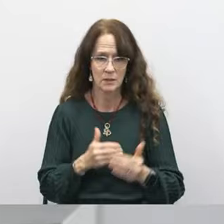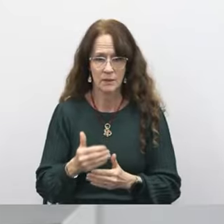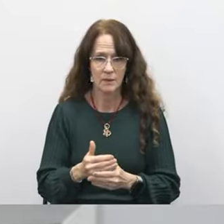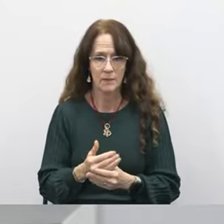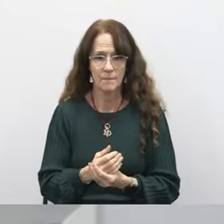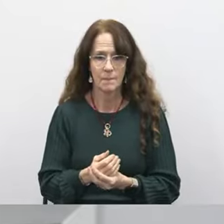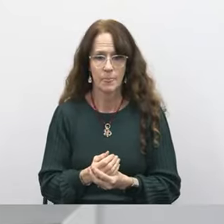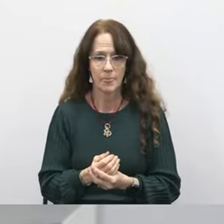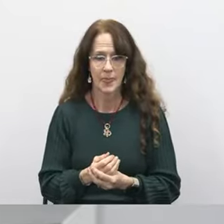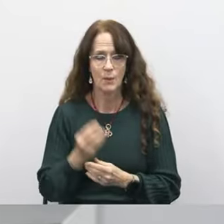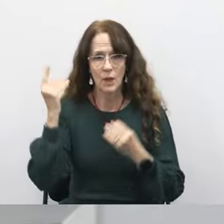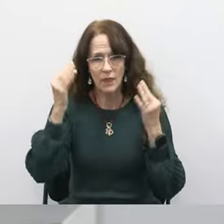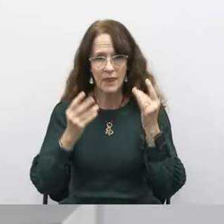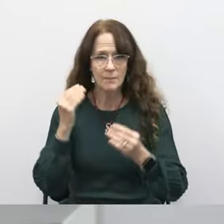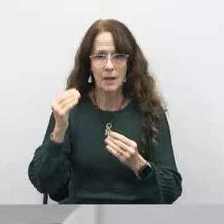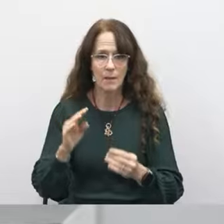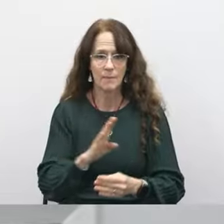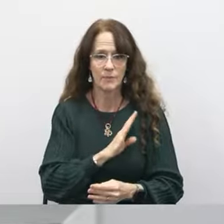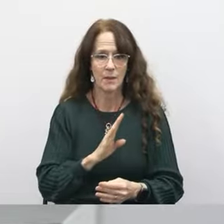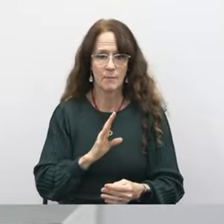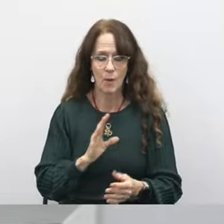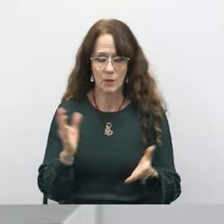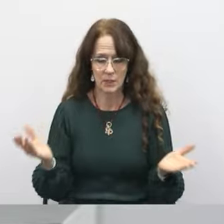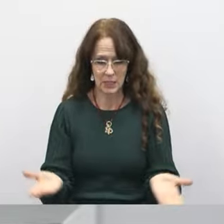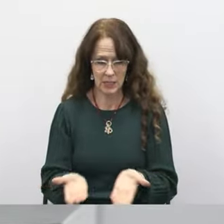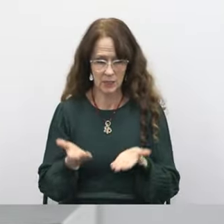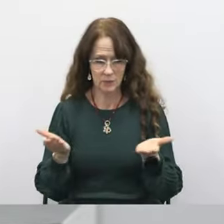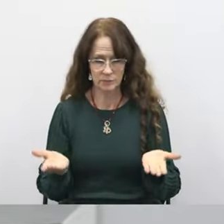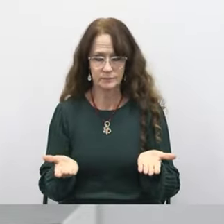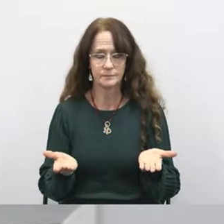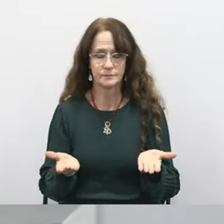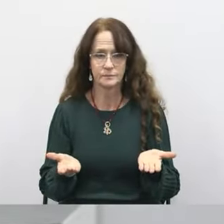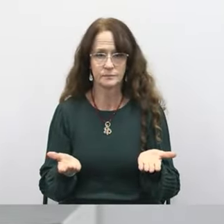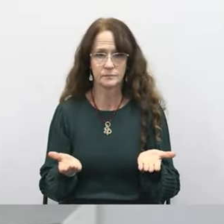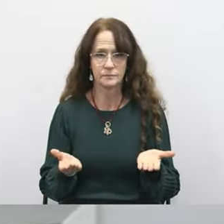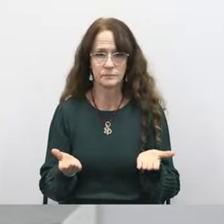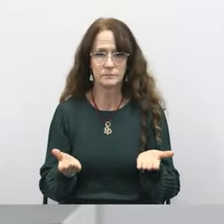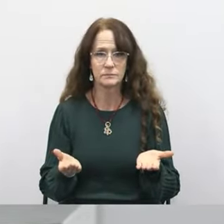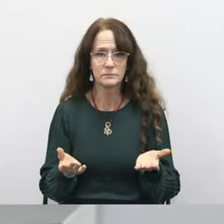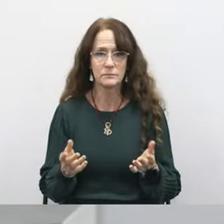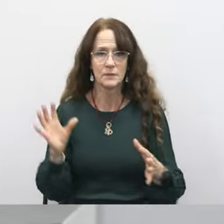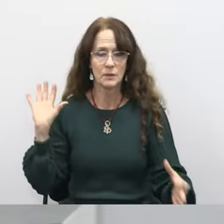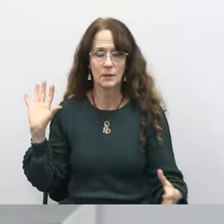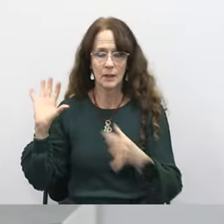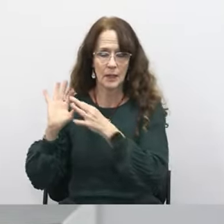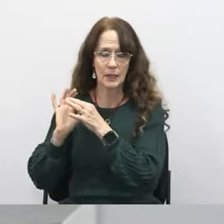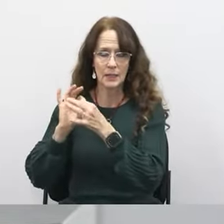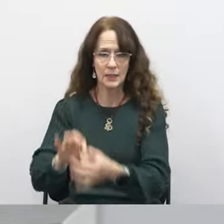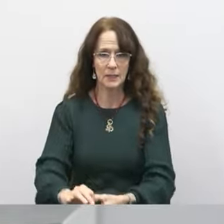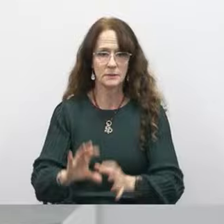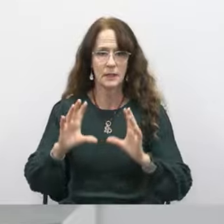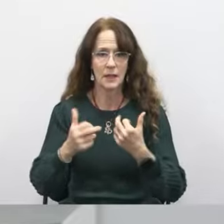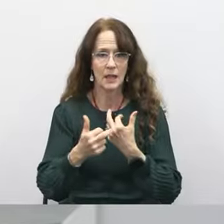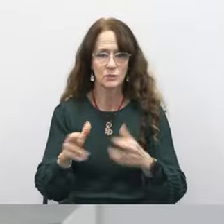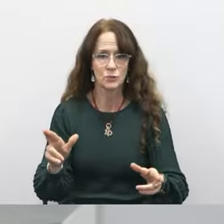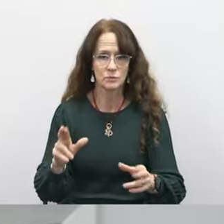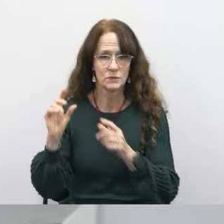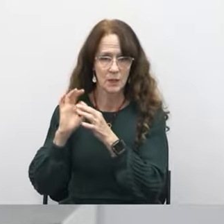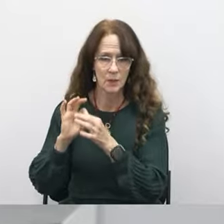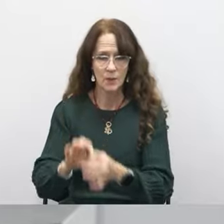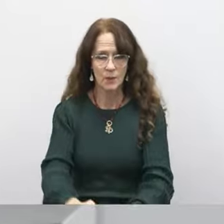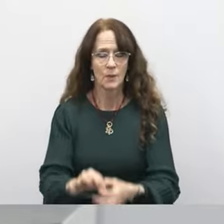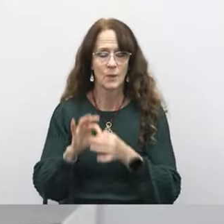again is when we think about boardroom, what we're talking about in the boardroom, they cascade to classroom through schools, and thinking about that